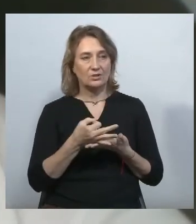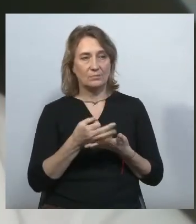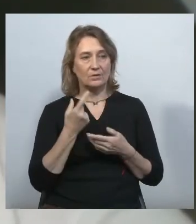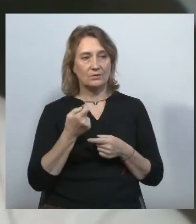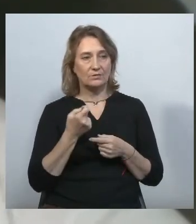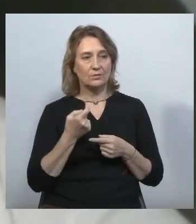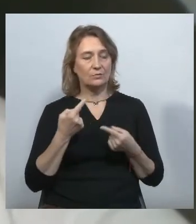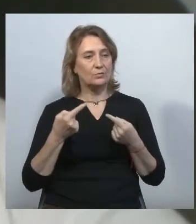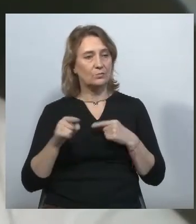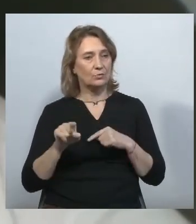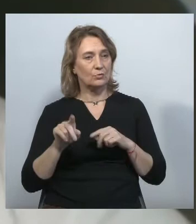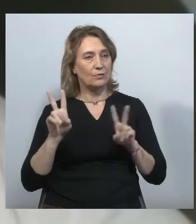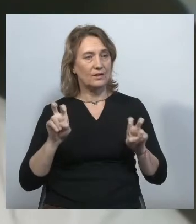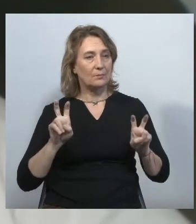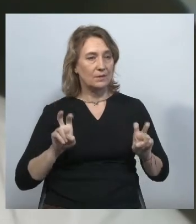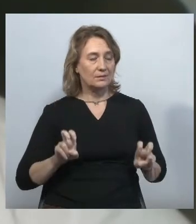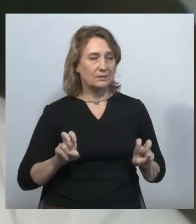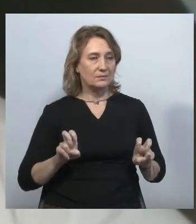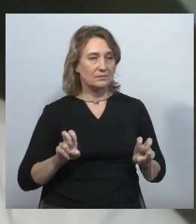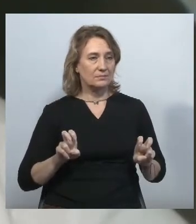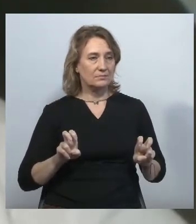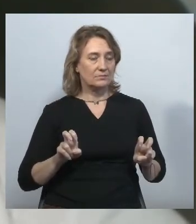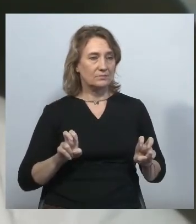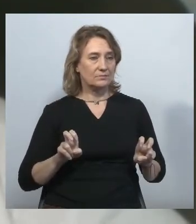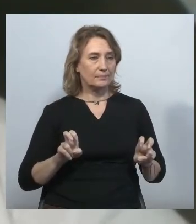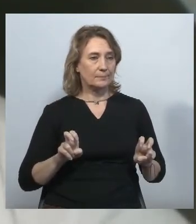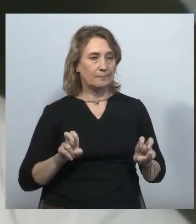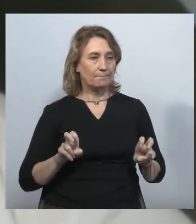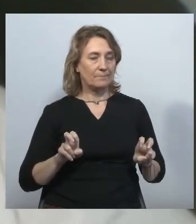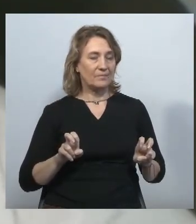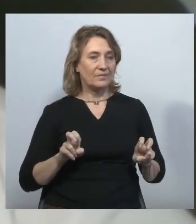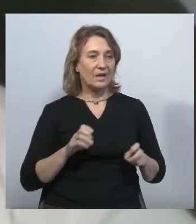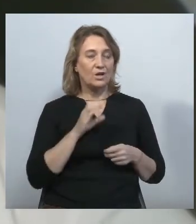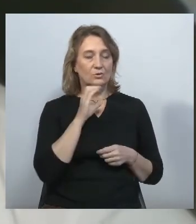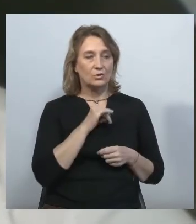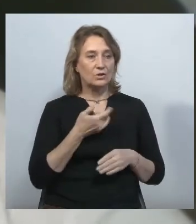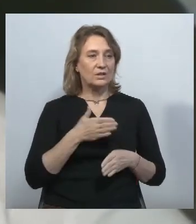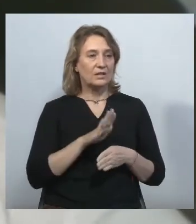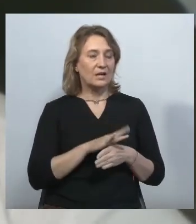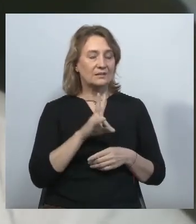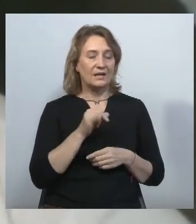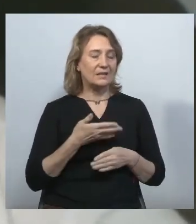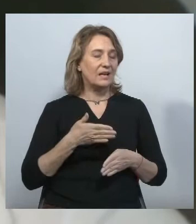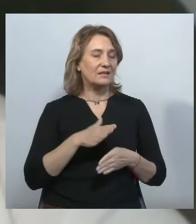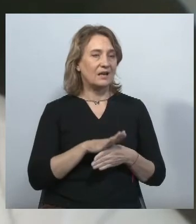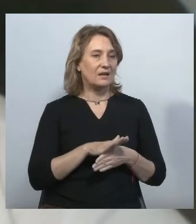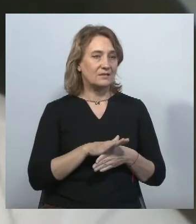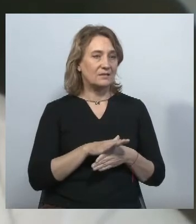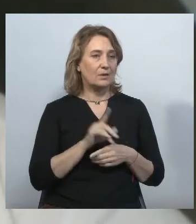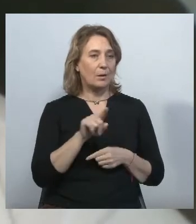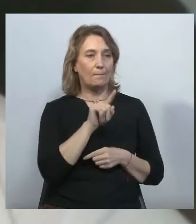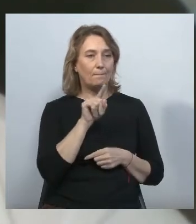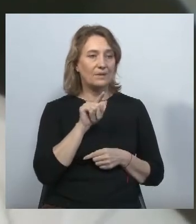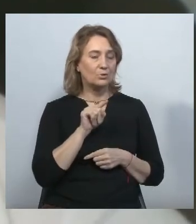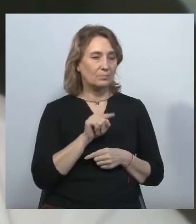to work in them, to fulfill the criminal order or not. So it's